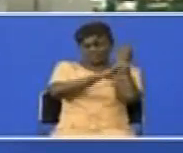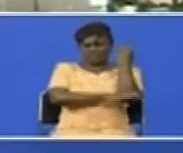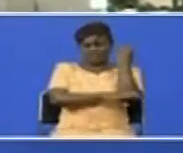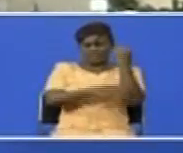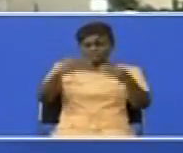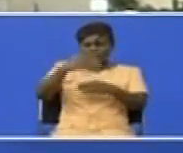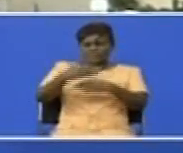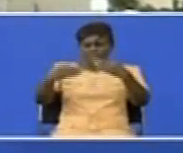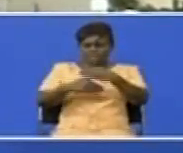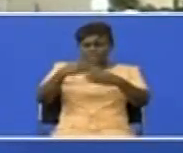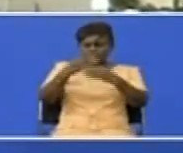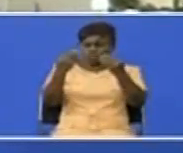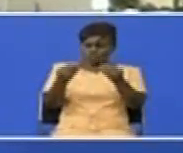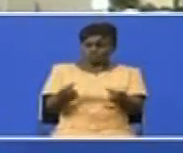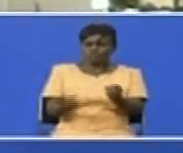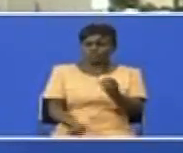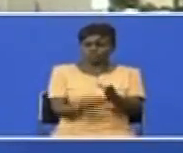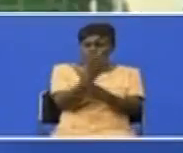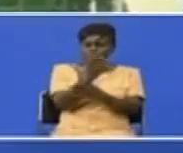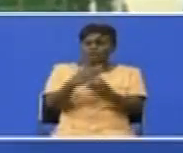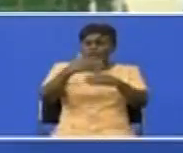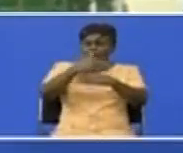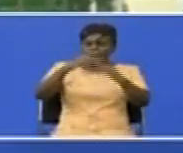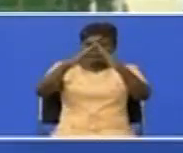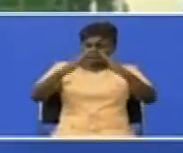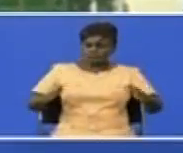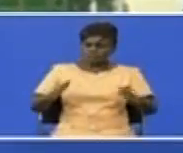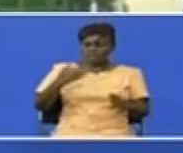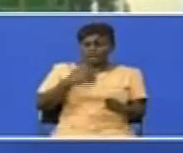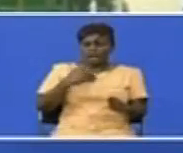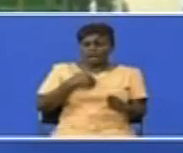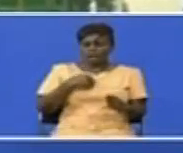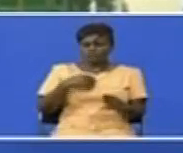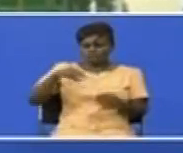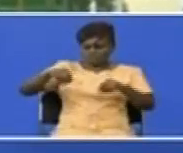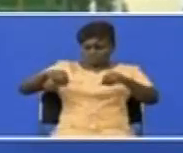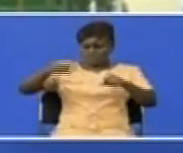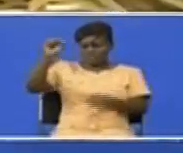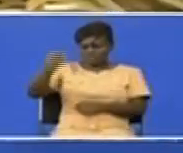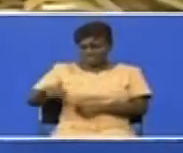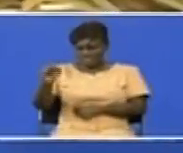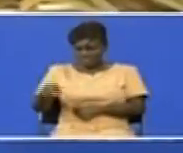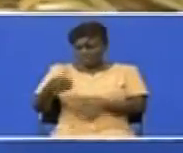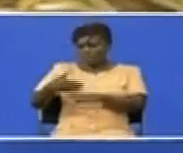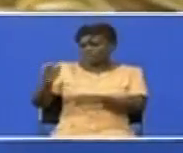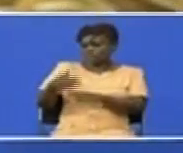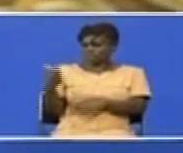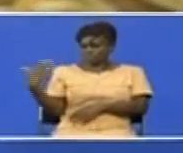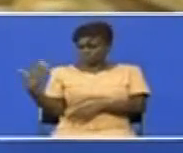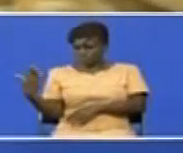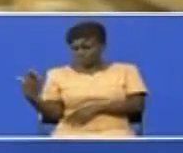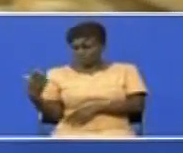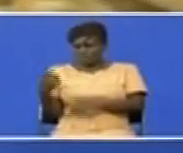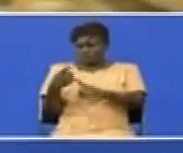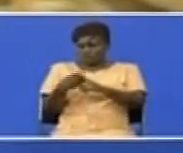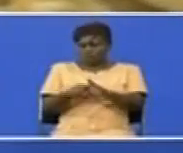Strotech Building Solutions are coming up with housing units made of straw. Yes, that waste product often left out